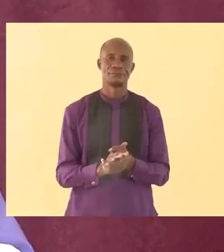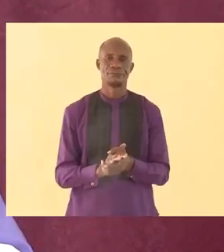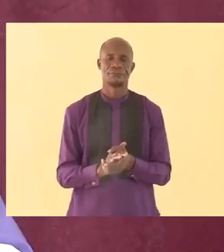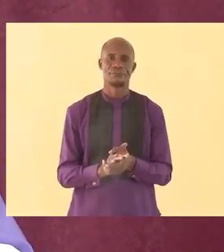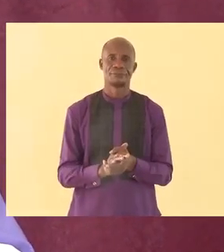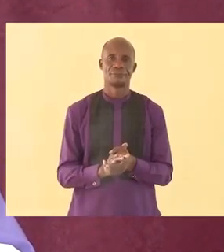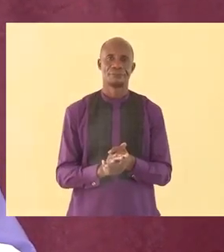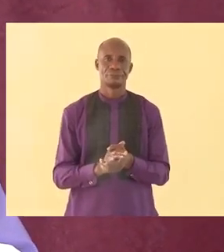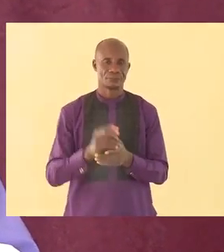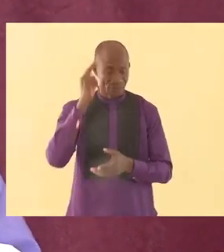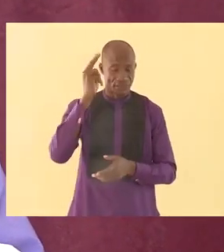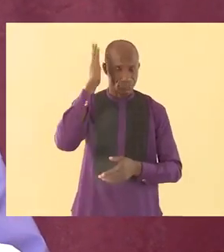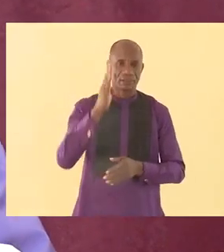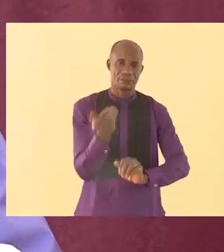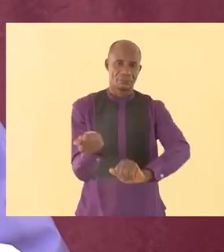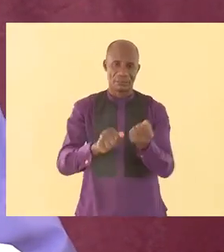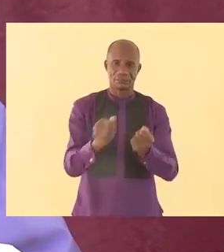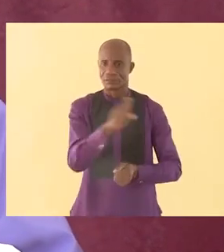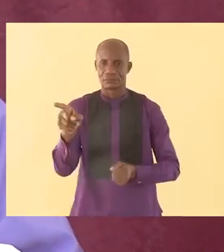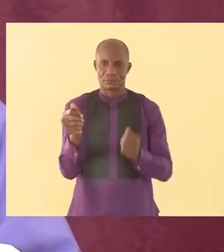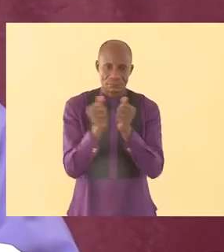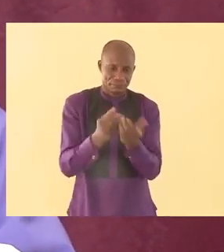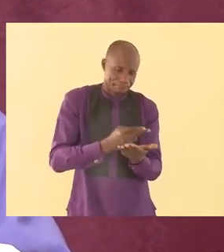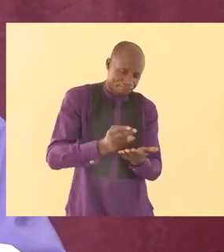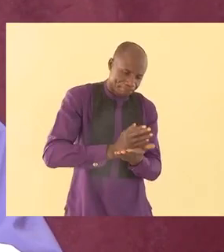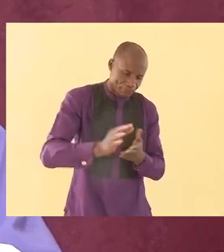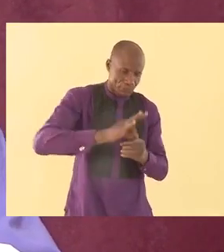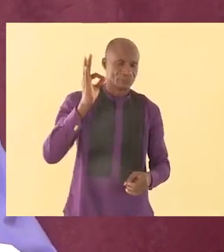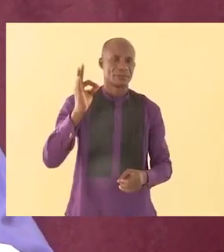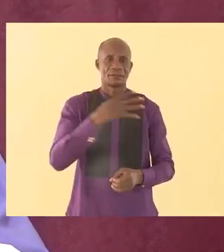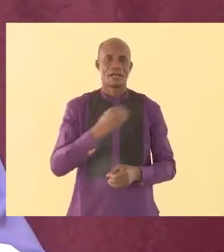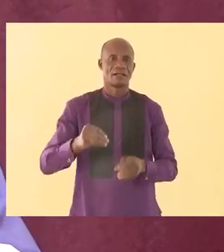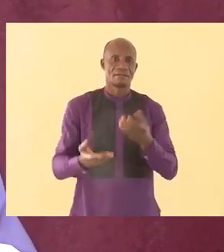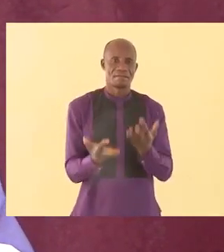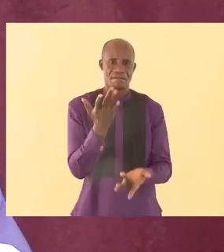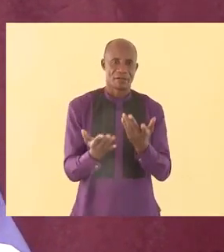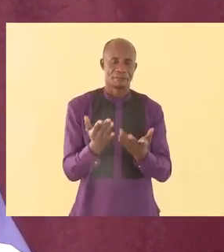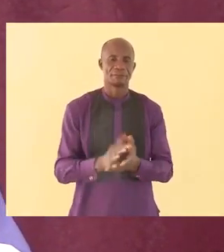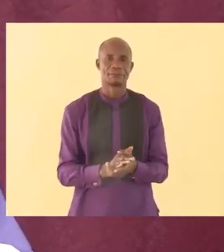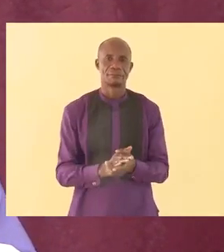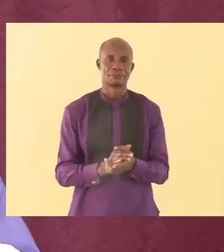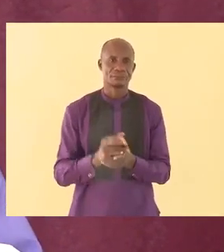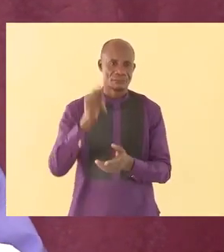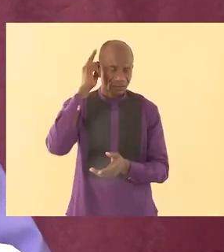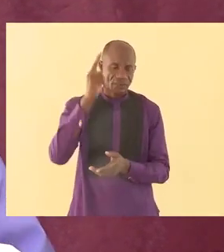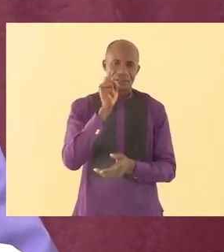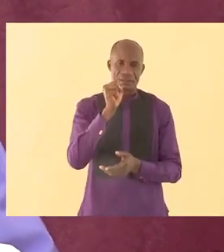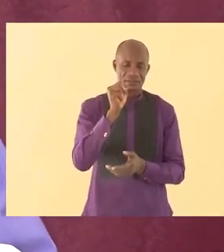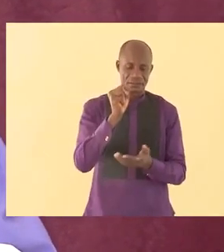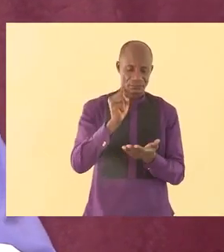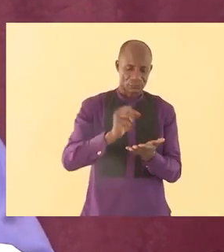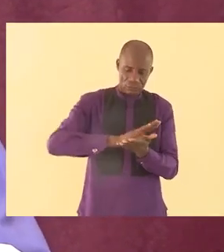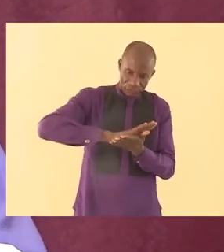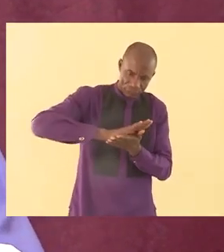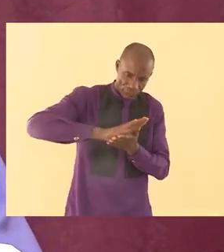untie. He will baptize you with the Holy Spirit and with fire. His winnowing fork is